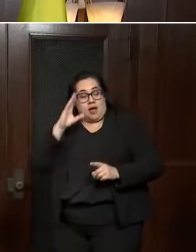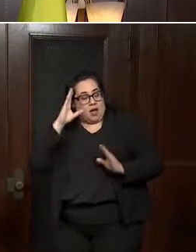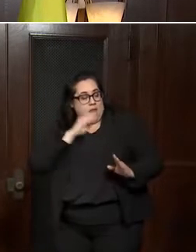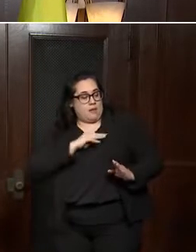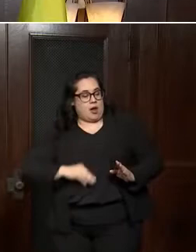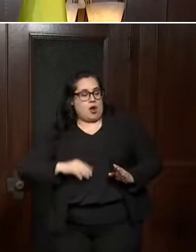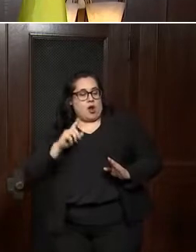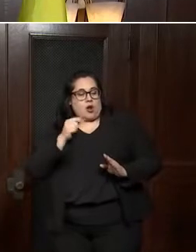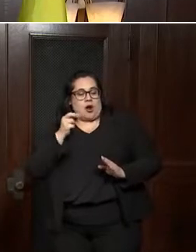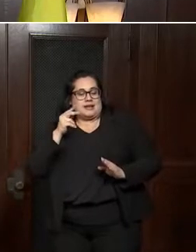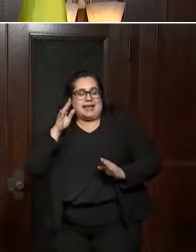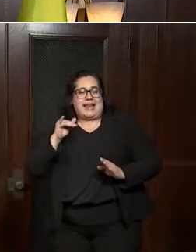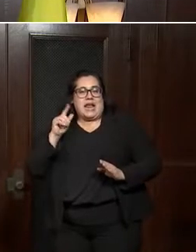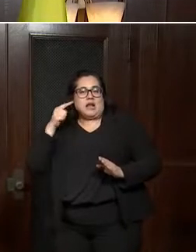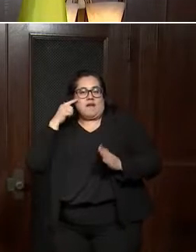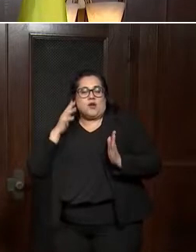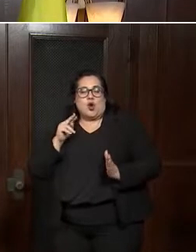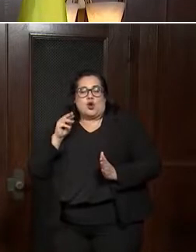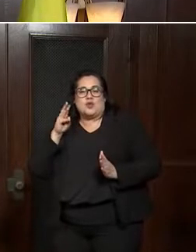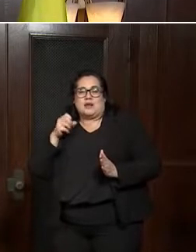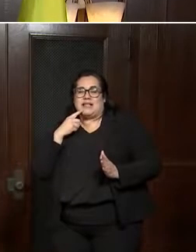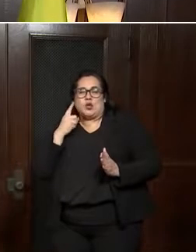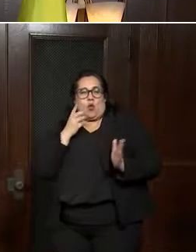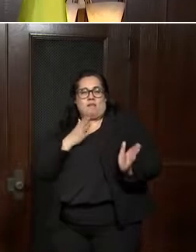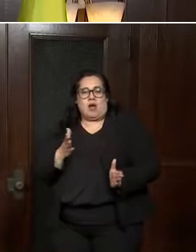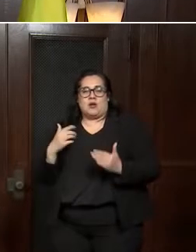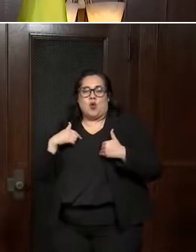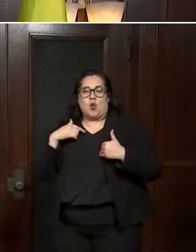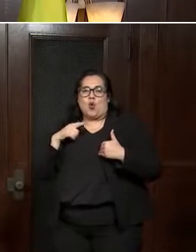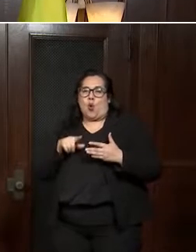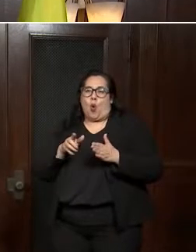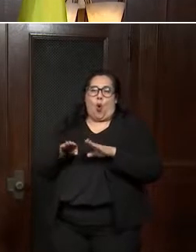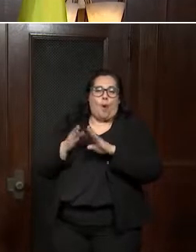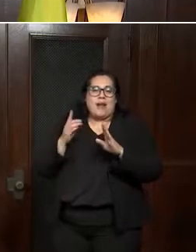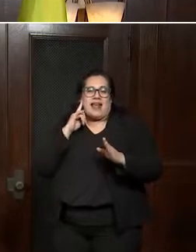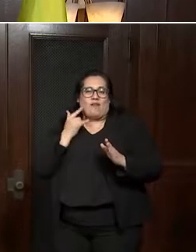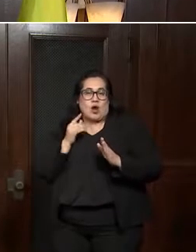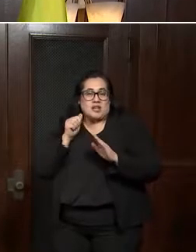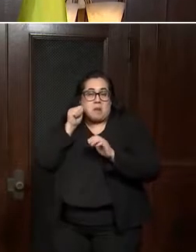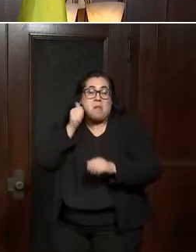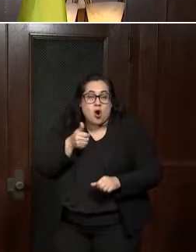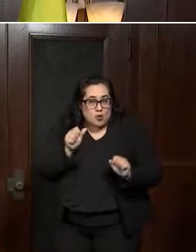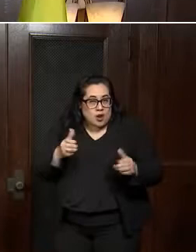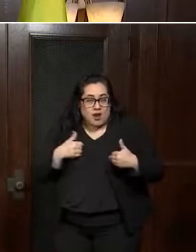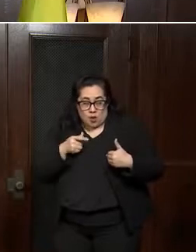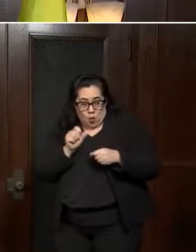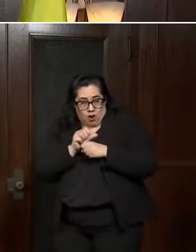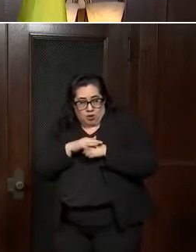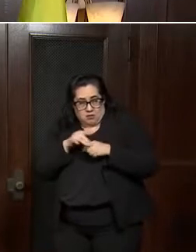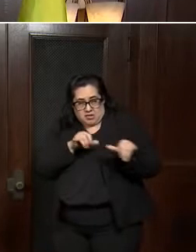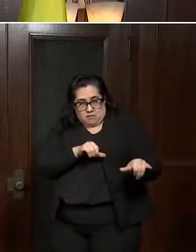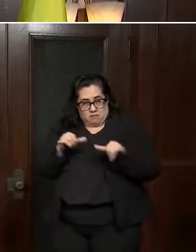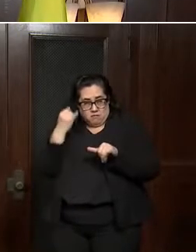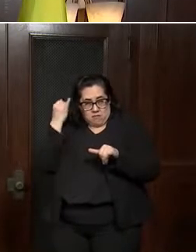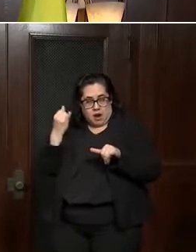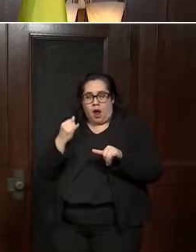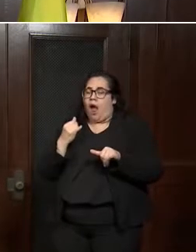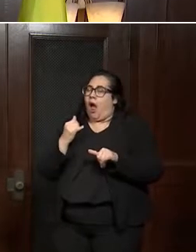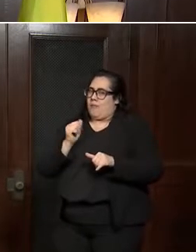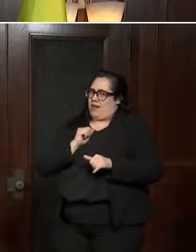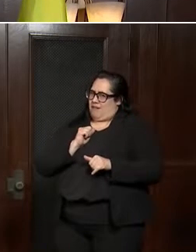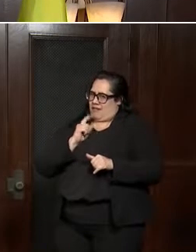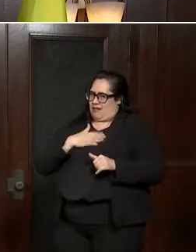Governor Newsom says he's going to have a plan in terms of reopening California tomorrow. Are you working on something similar? And on a personal note, glad to hear you're